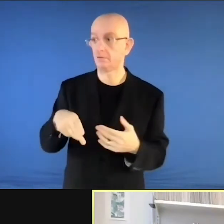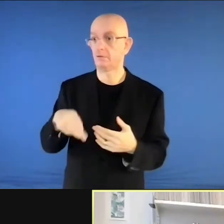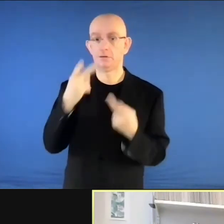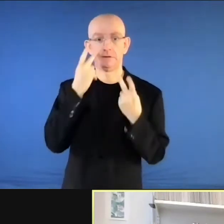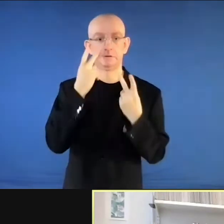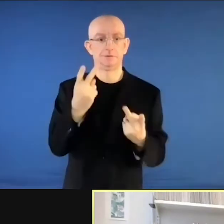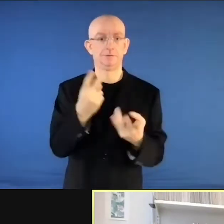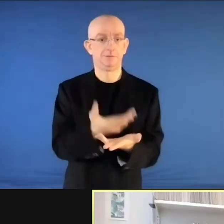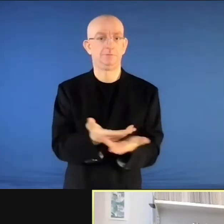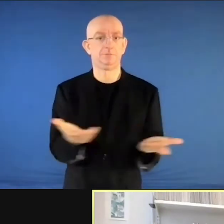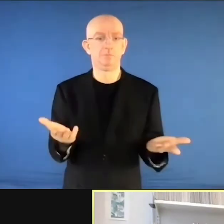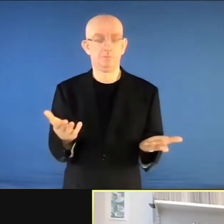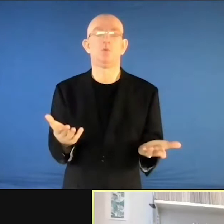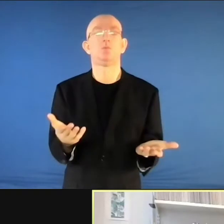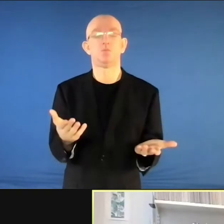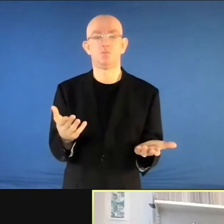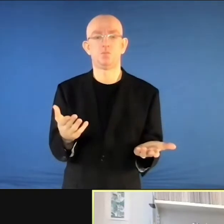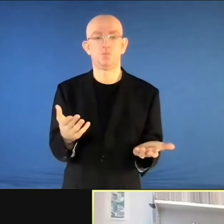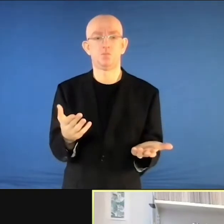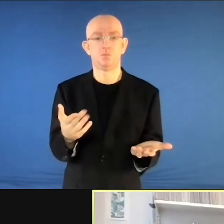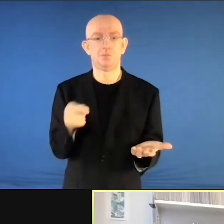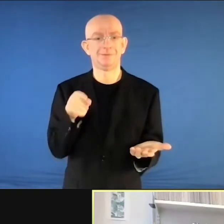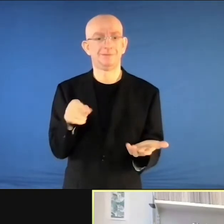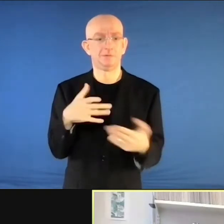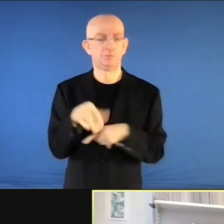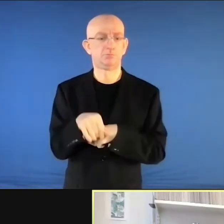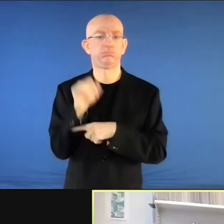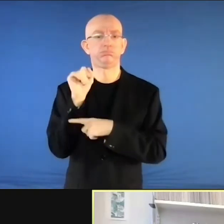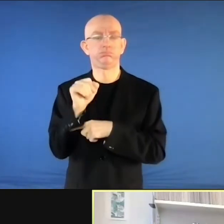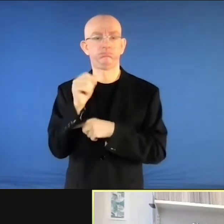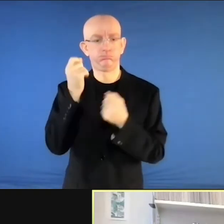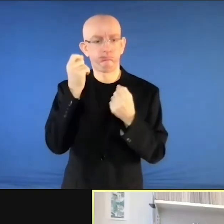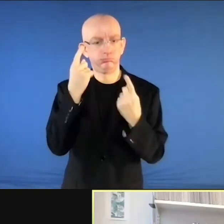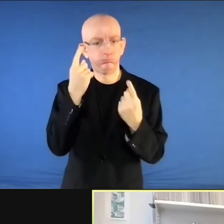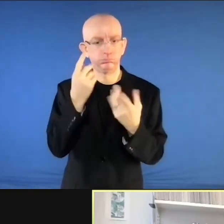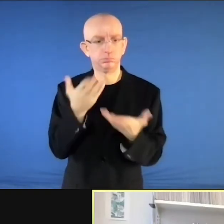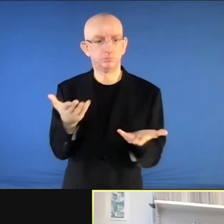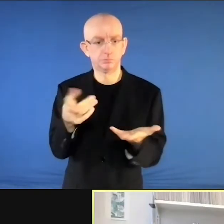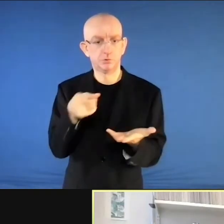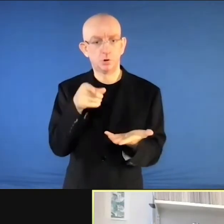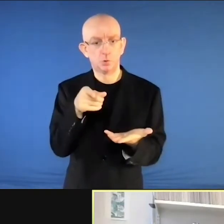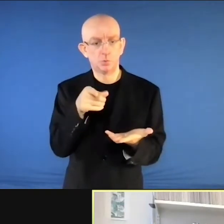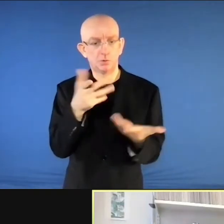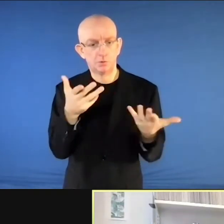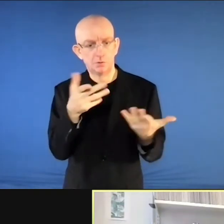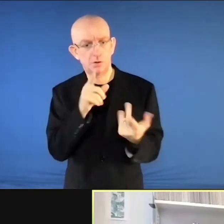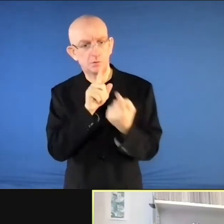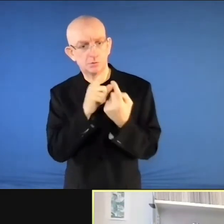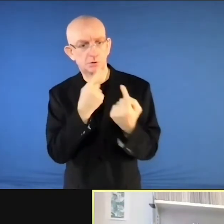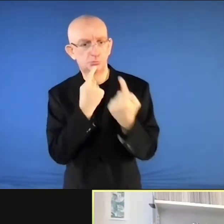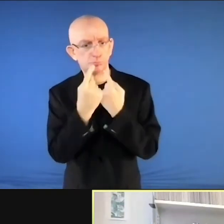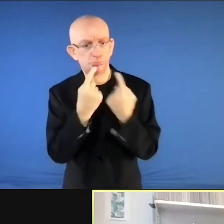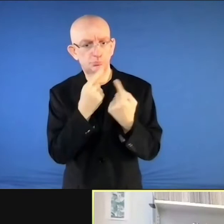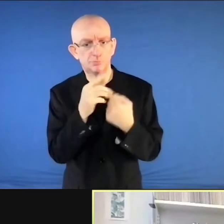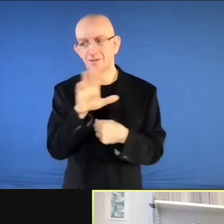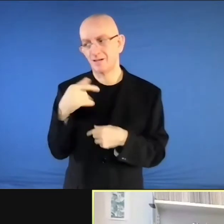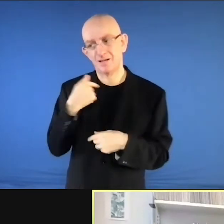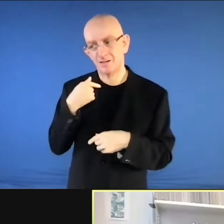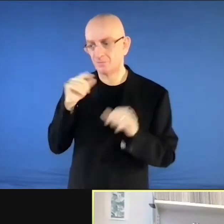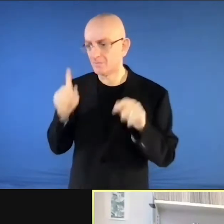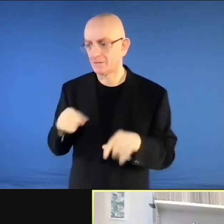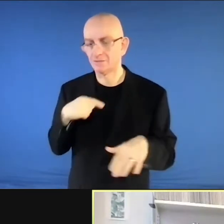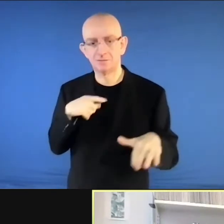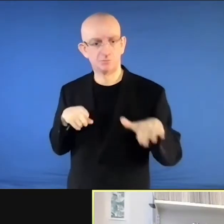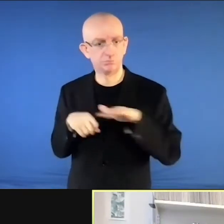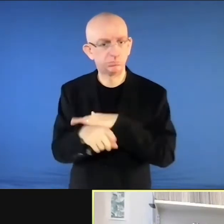flee for a variety of reasons, that you learn to show respect, to